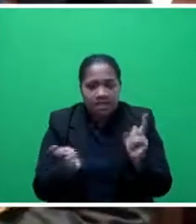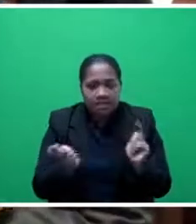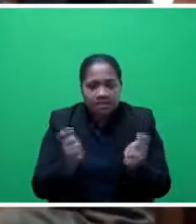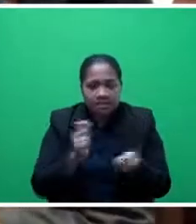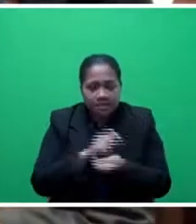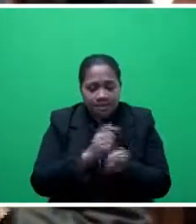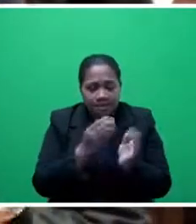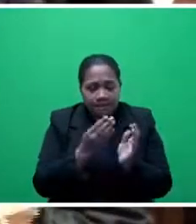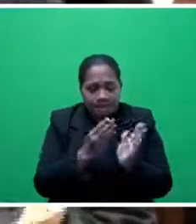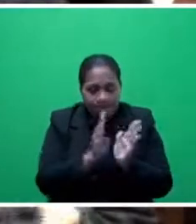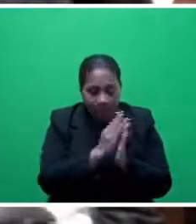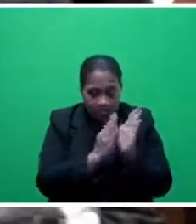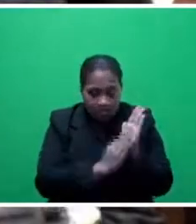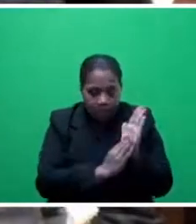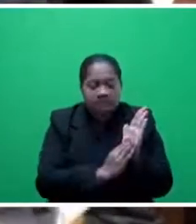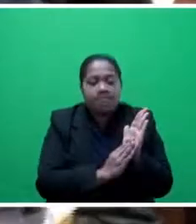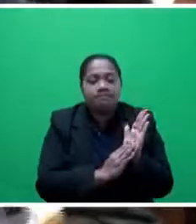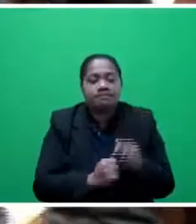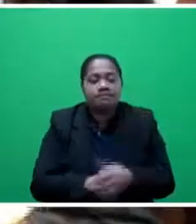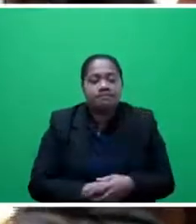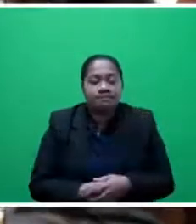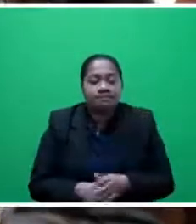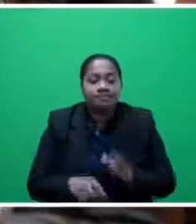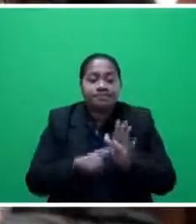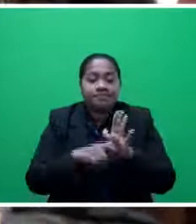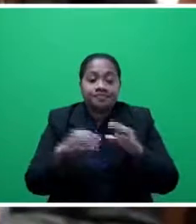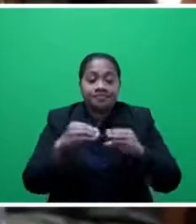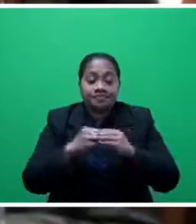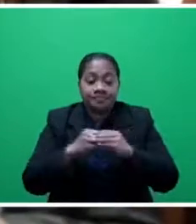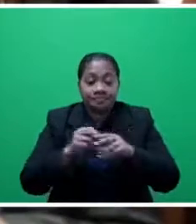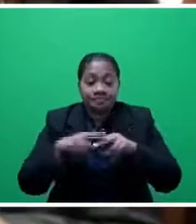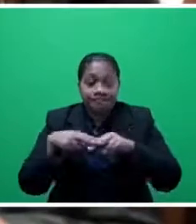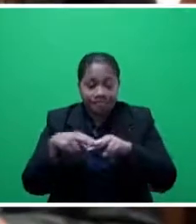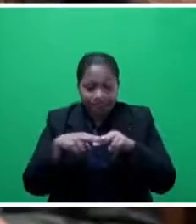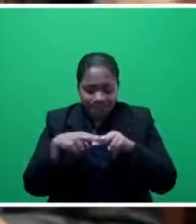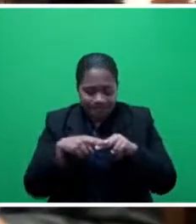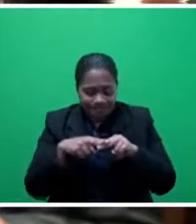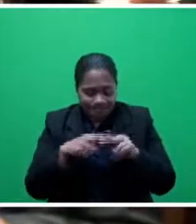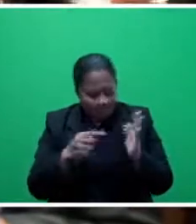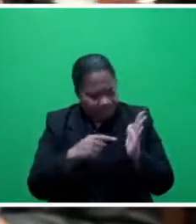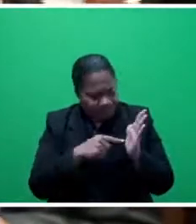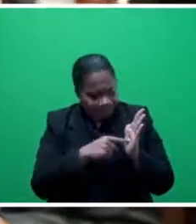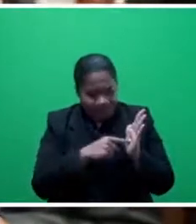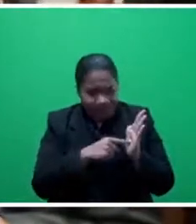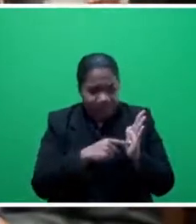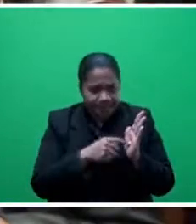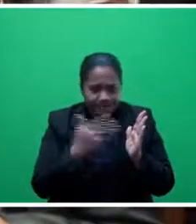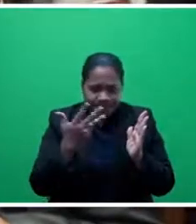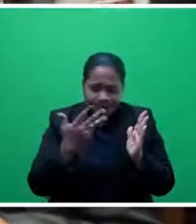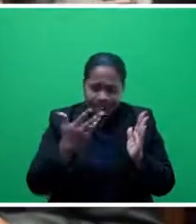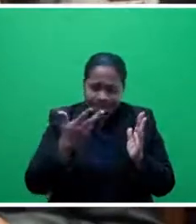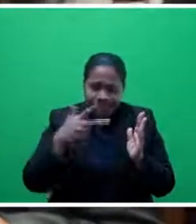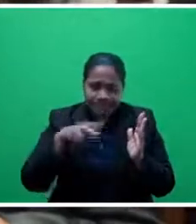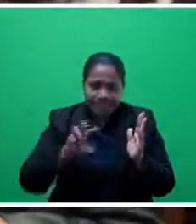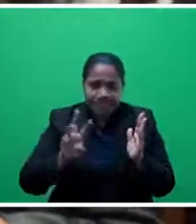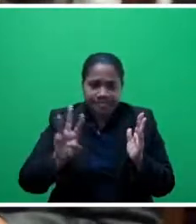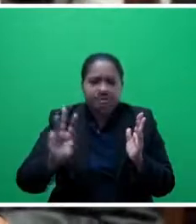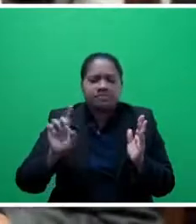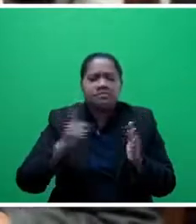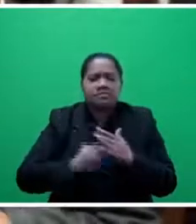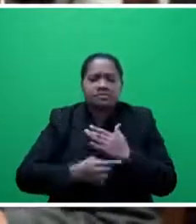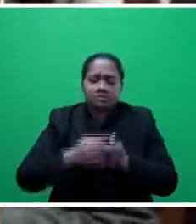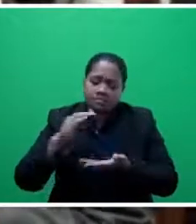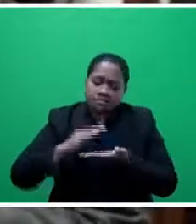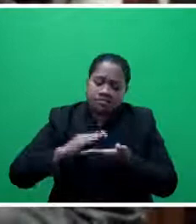Reserve Bank of Fiji, Mr. Speaker, sir, this particular bill seeks to amend the Reserve Bank of Fiji Act in 1983 to increase the limit